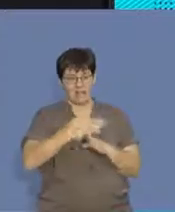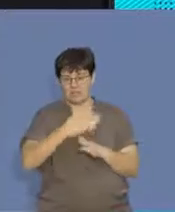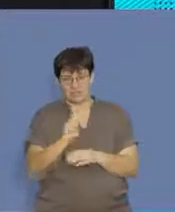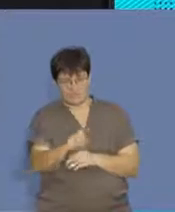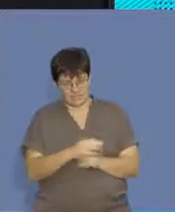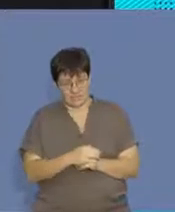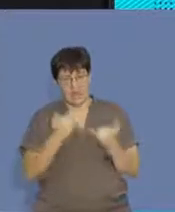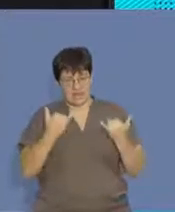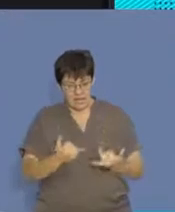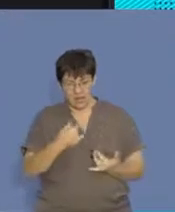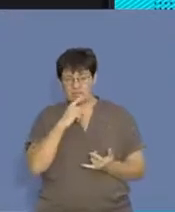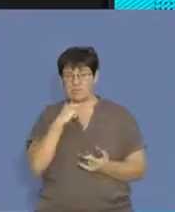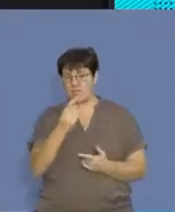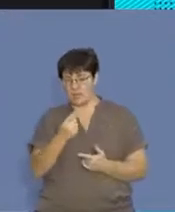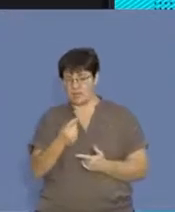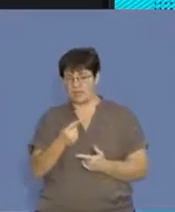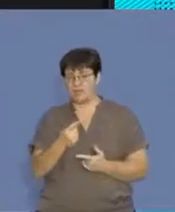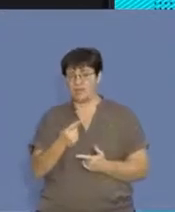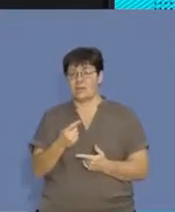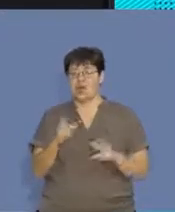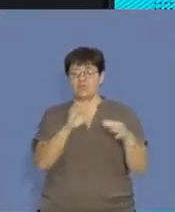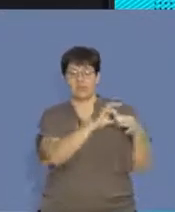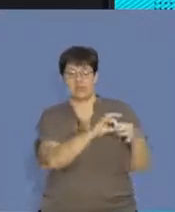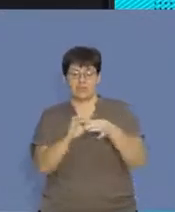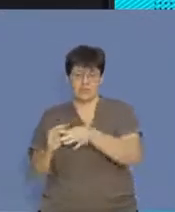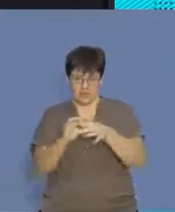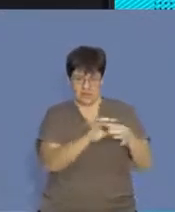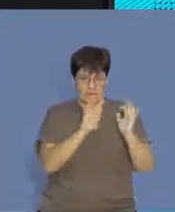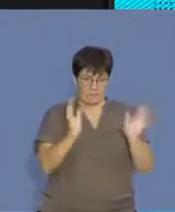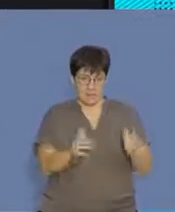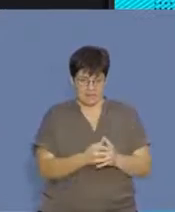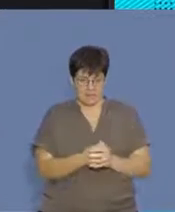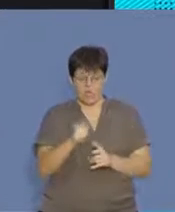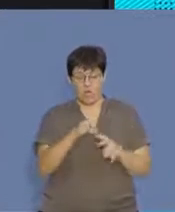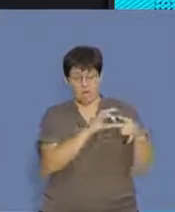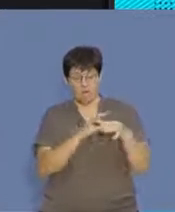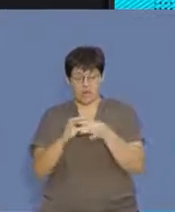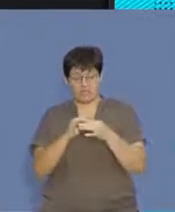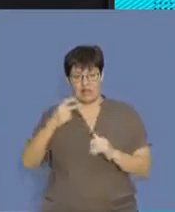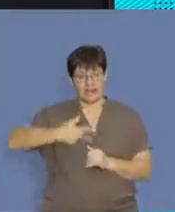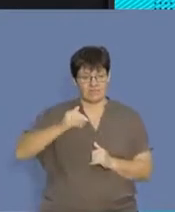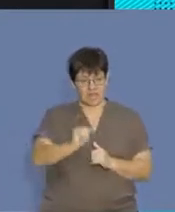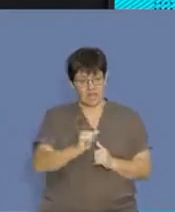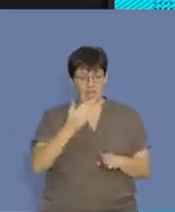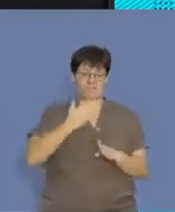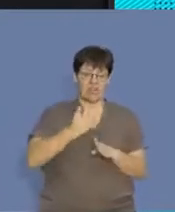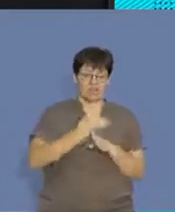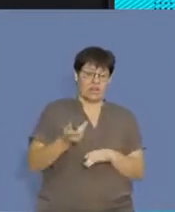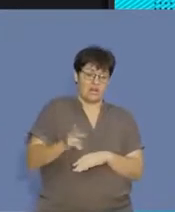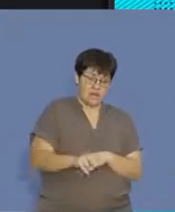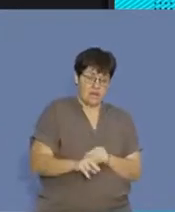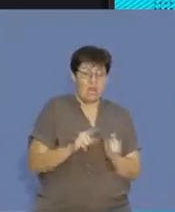a function. Now you are just talking about a relation, right? For that relation to be classified as